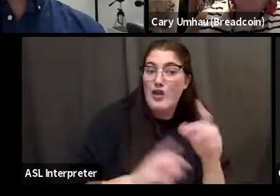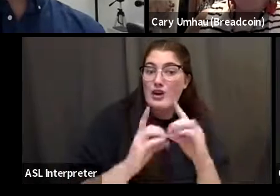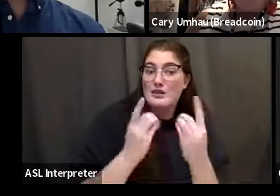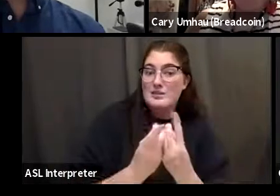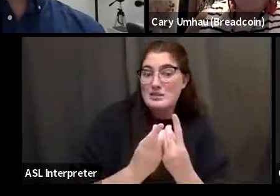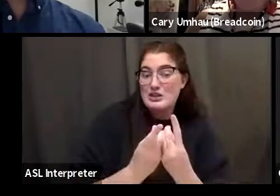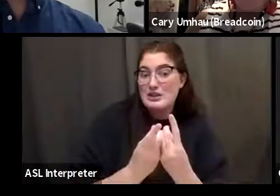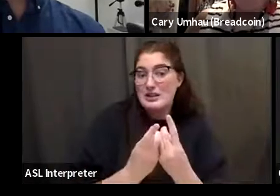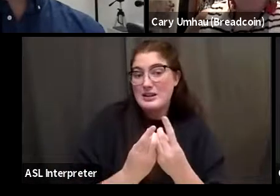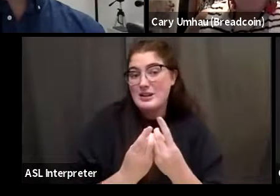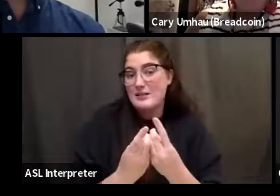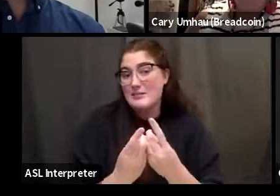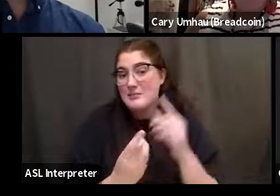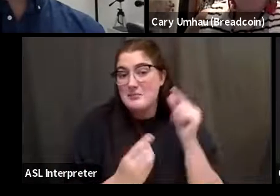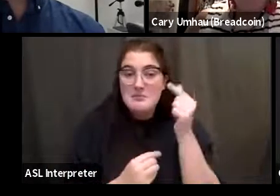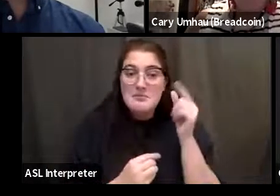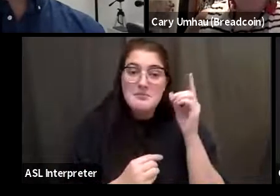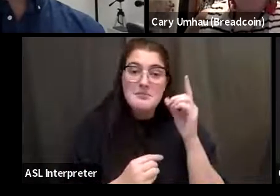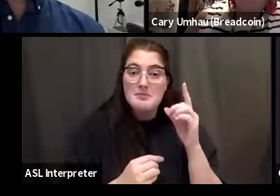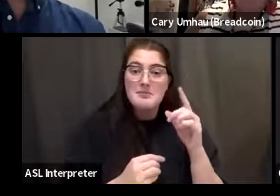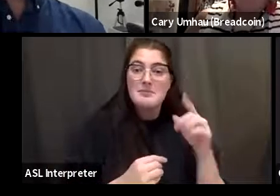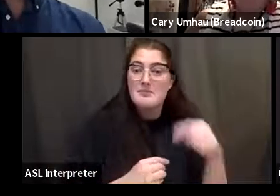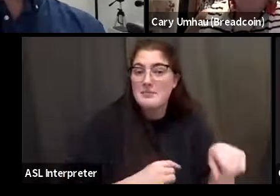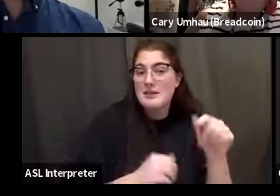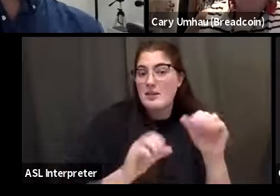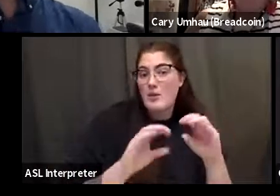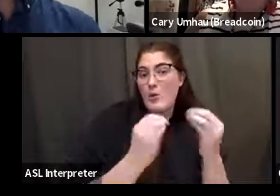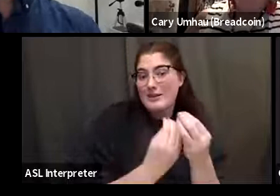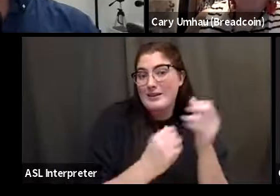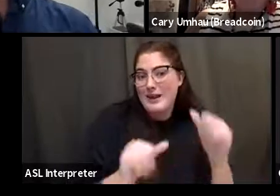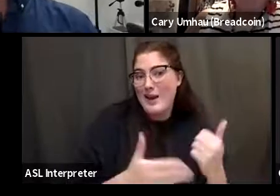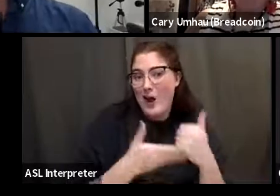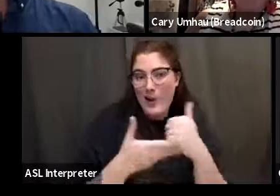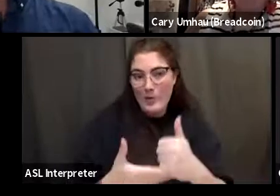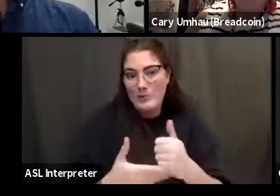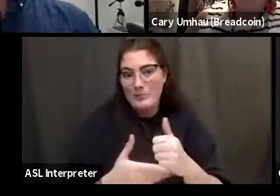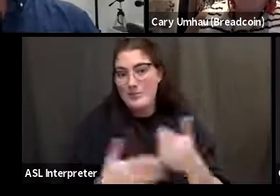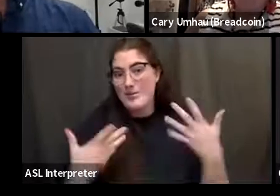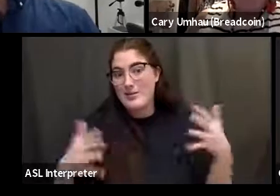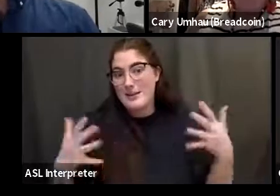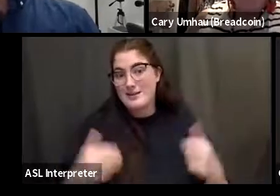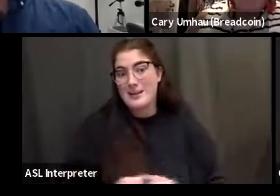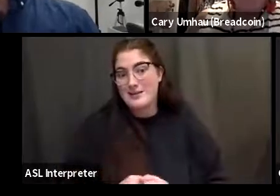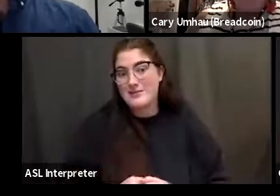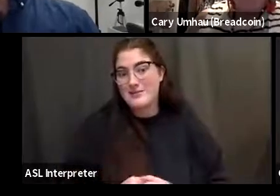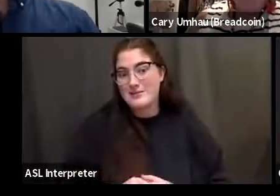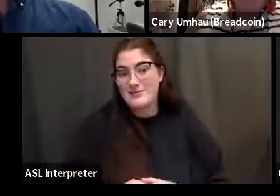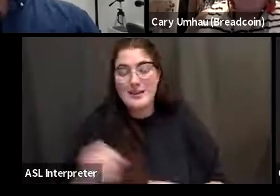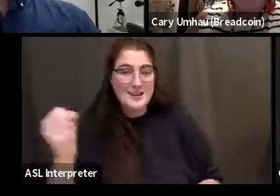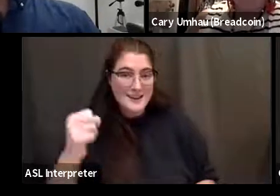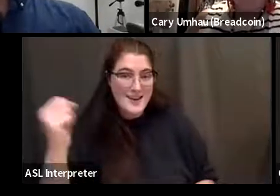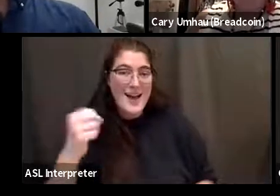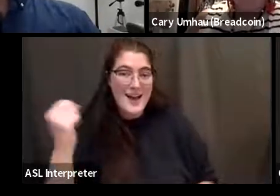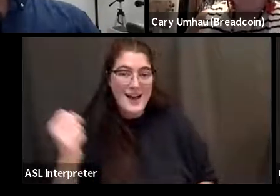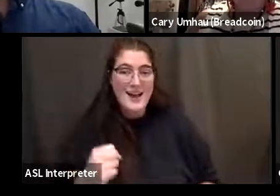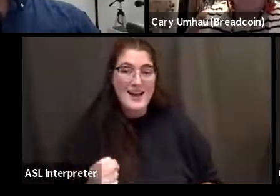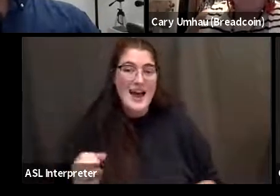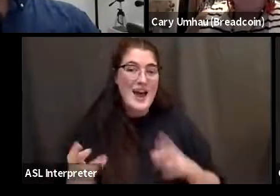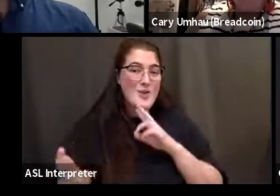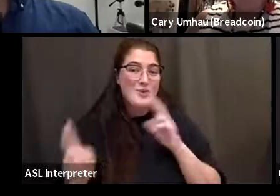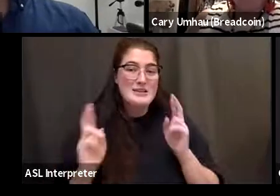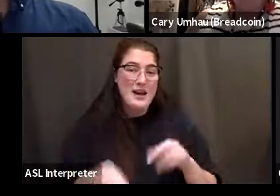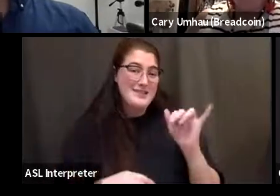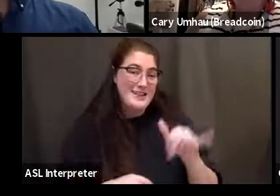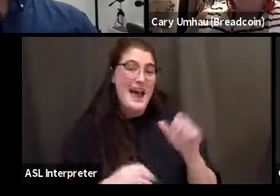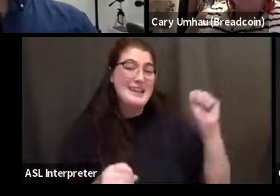departments may be able to. So I just want to offer that for you. But that's all I had. Yeah, in response to